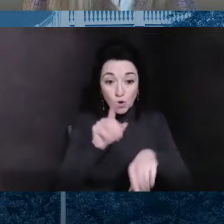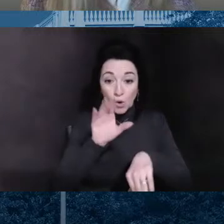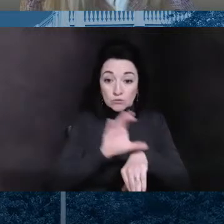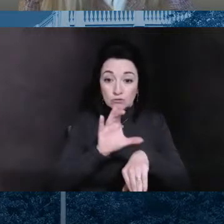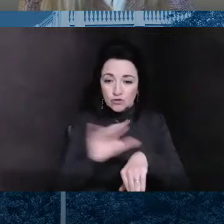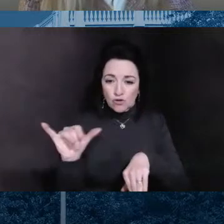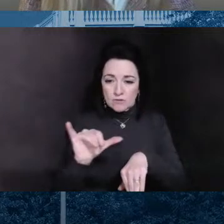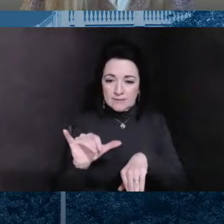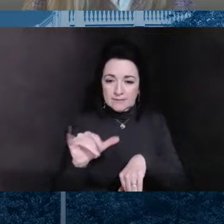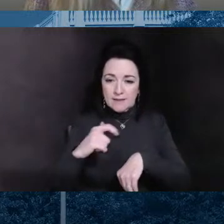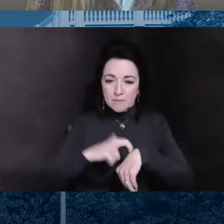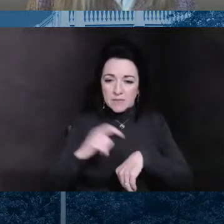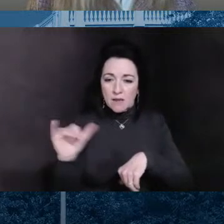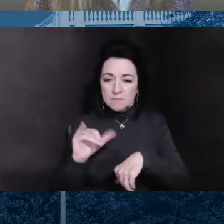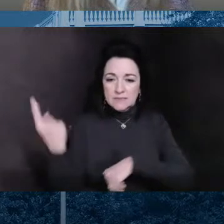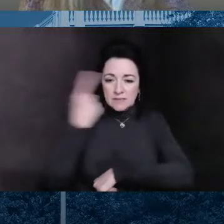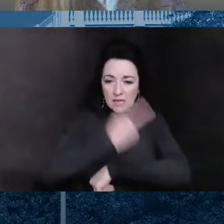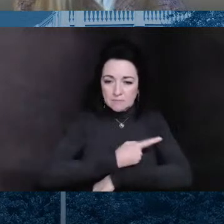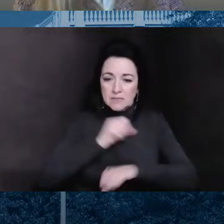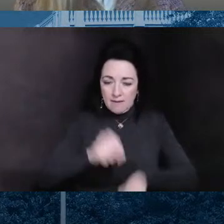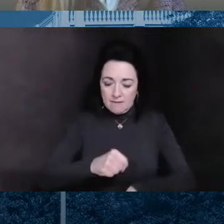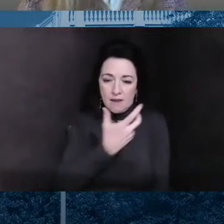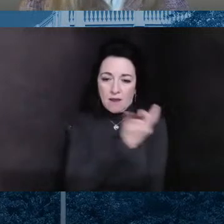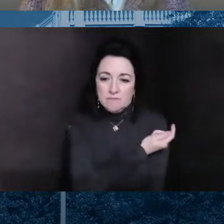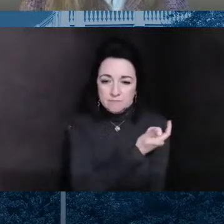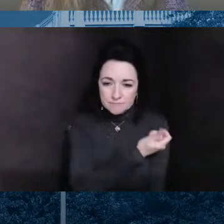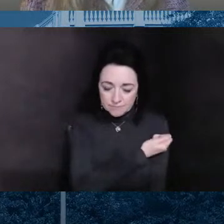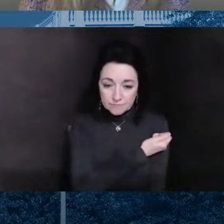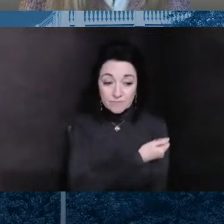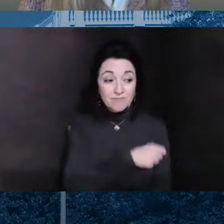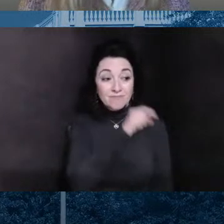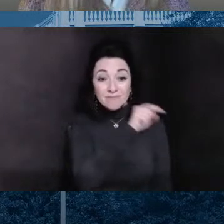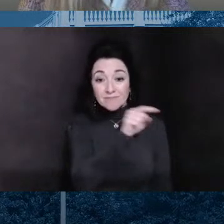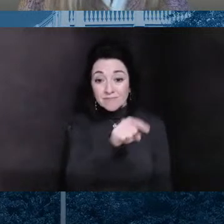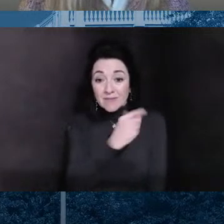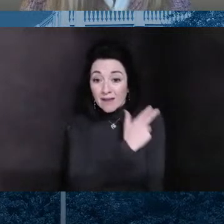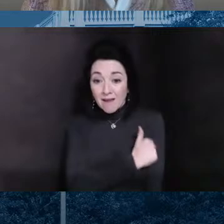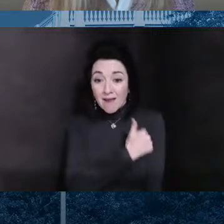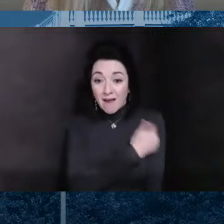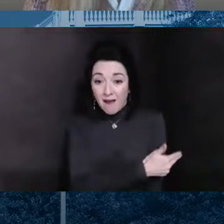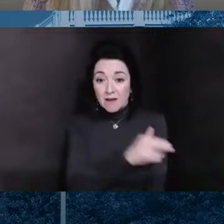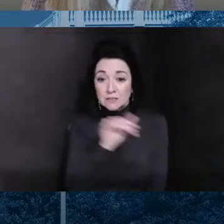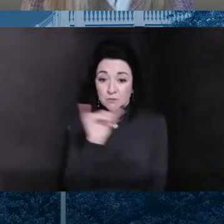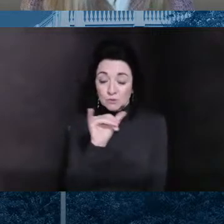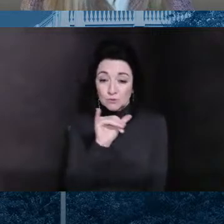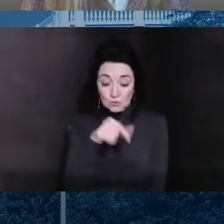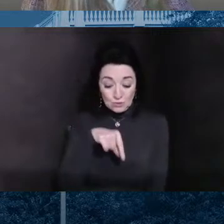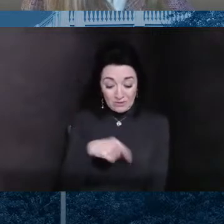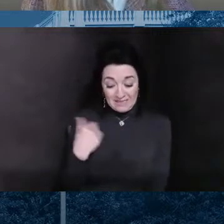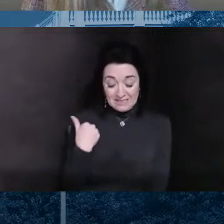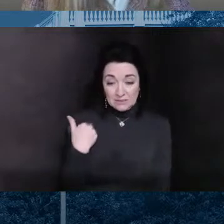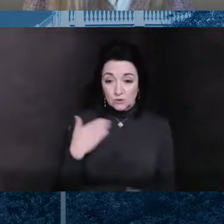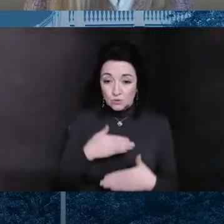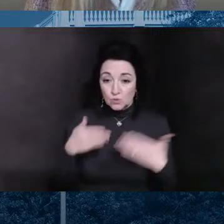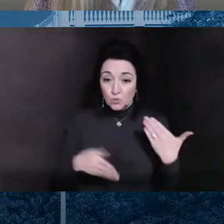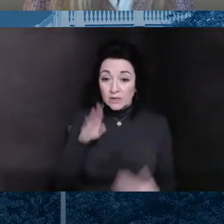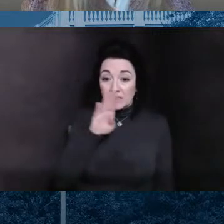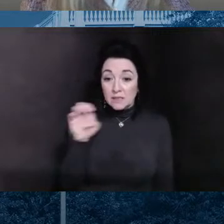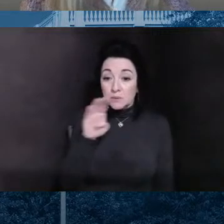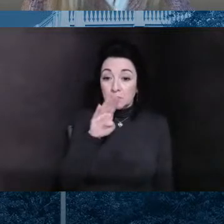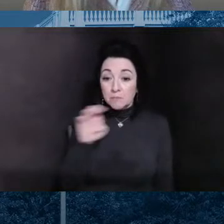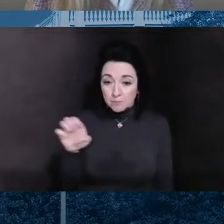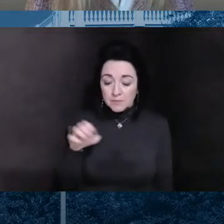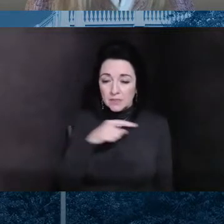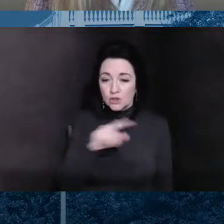governor said, our hospitals are also working on outreach efforts. So just this past weekend, BB partnered with First State